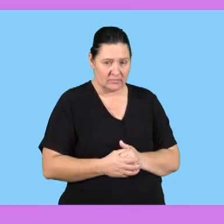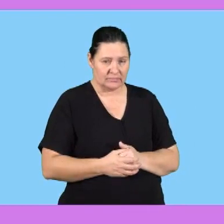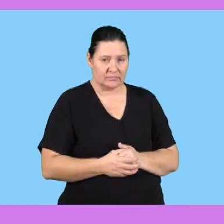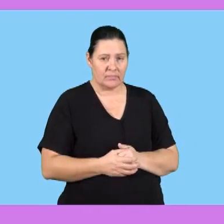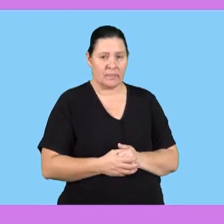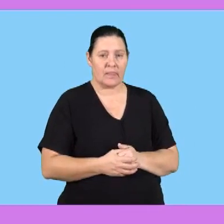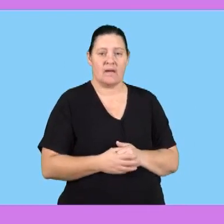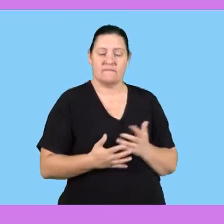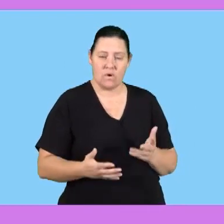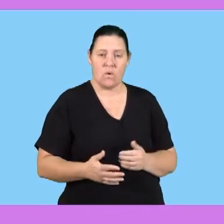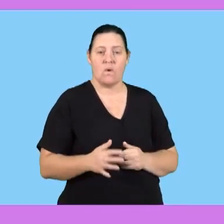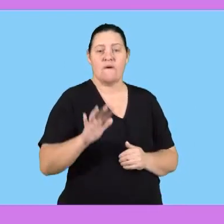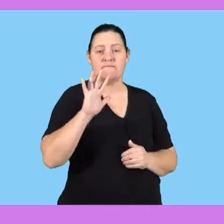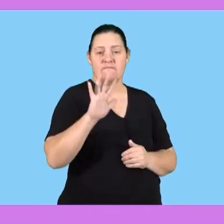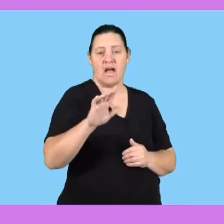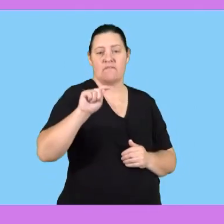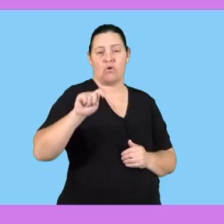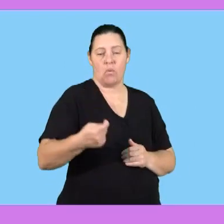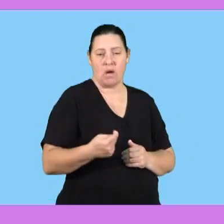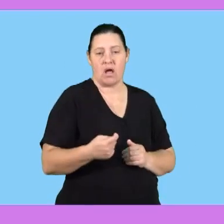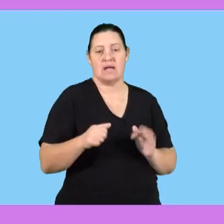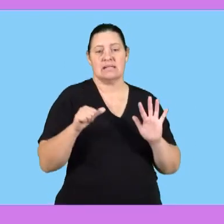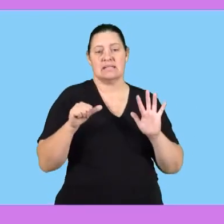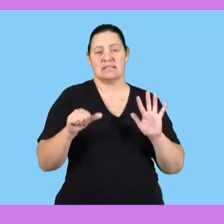calculating percentage change of